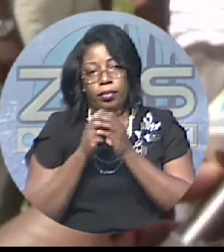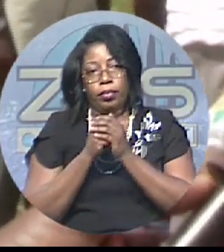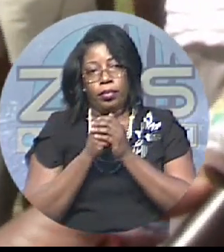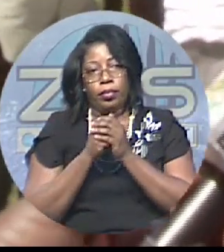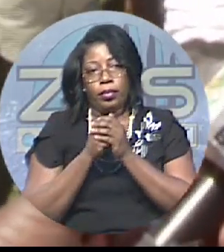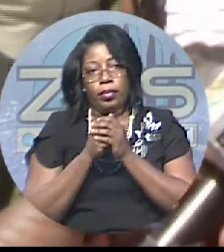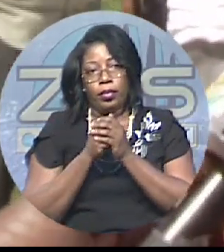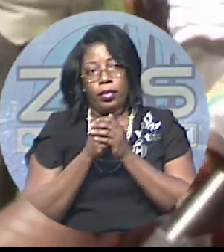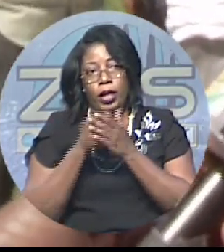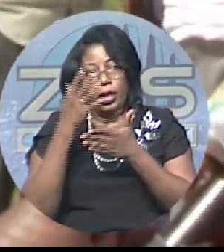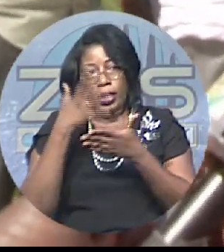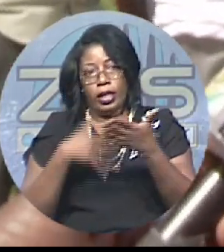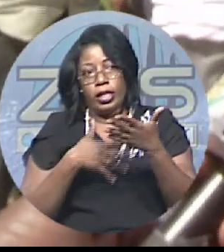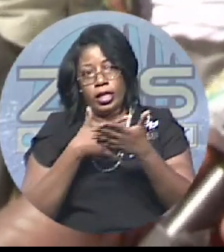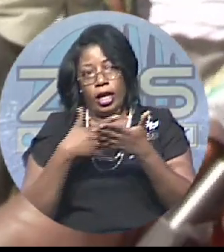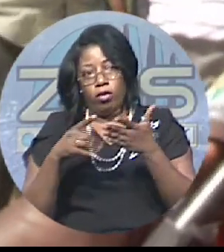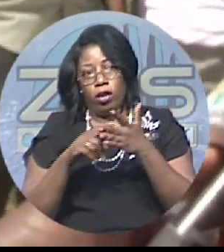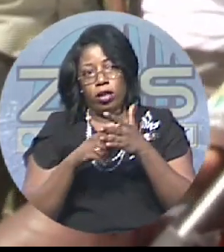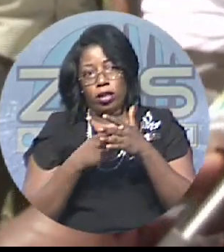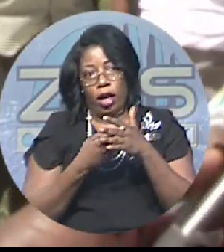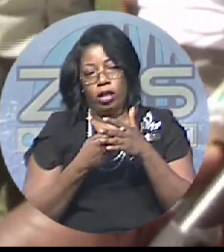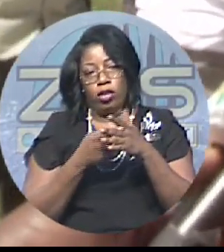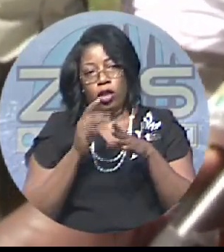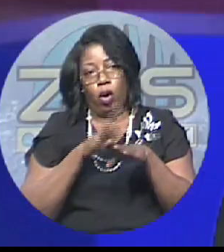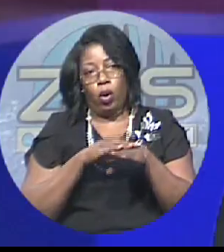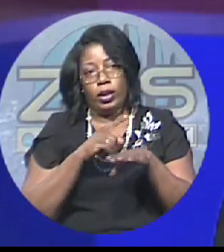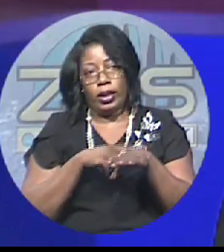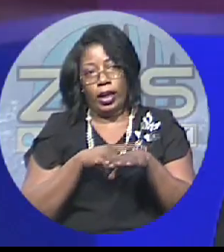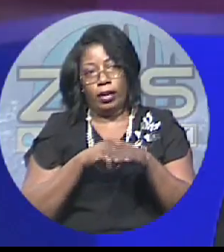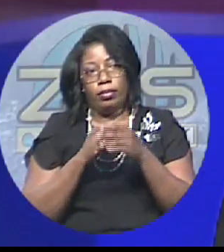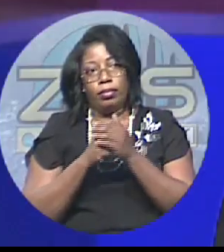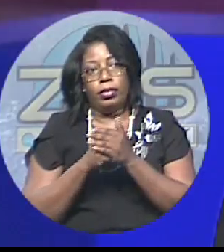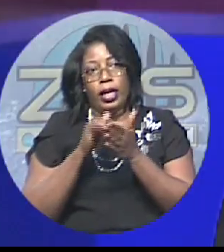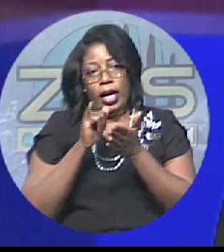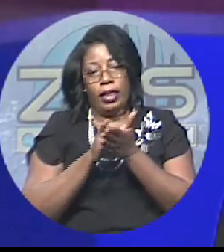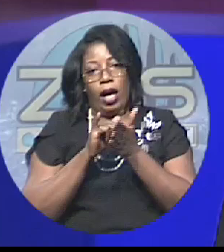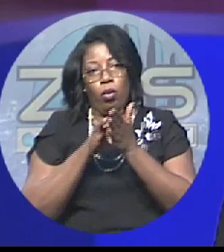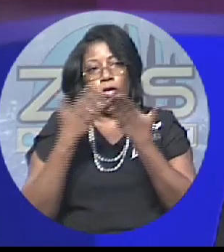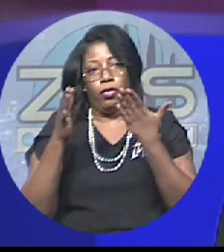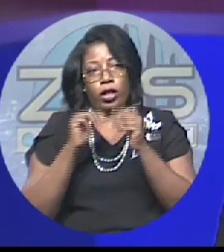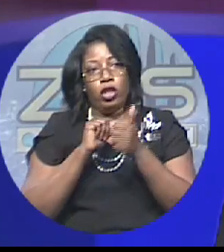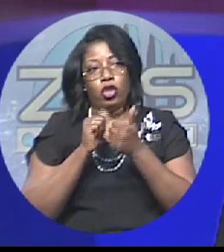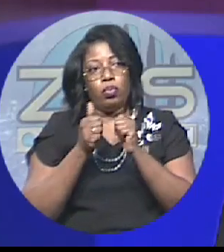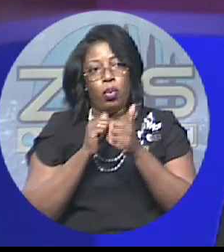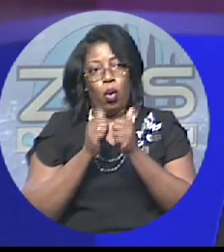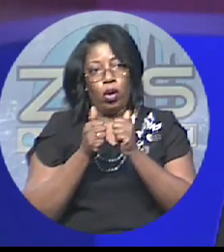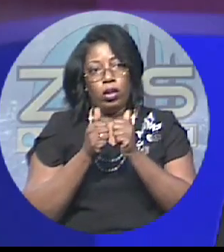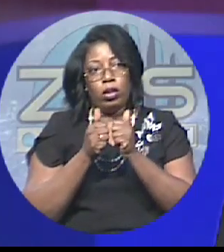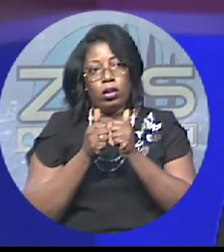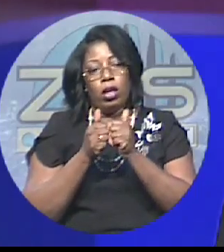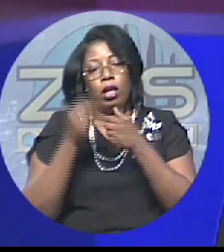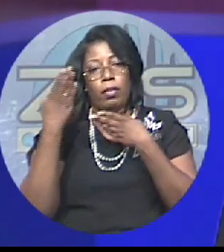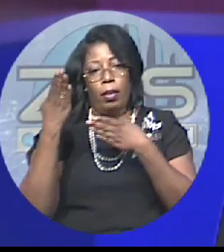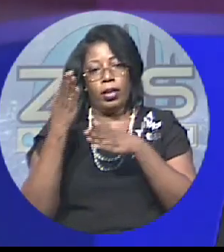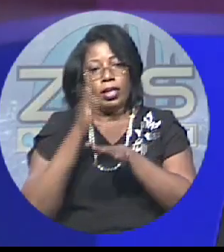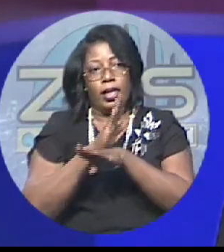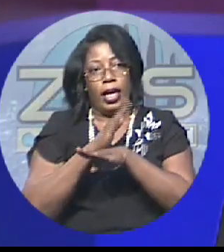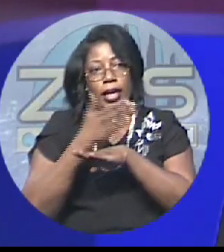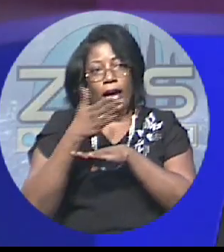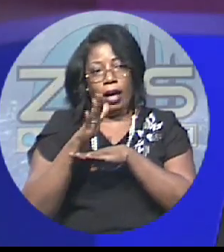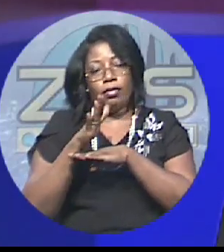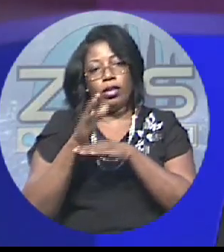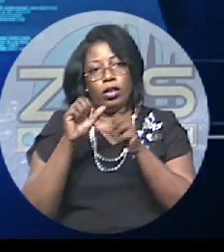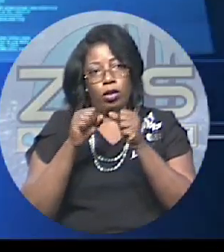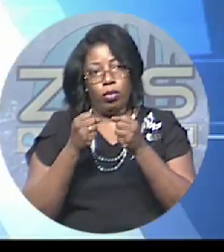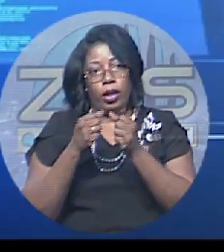The league is on schedule of starting on time. And that will do it for sport. Stay tuned. The Bahamas Tonight comes back